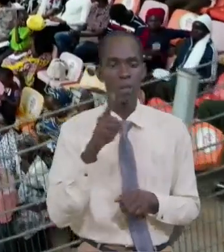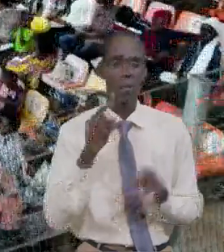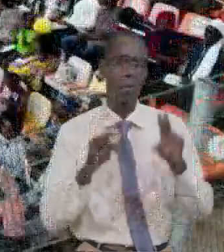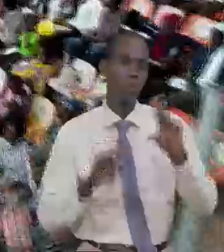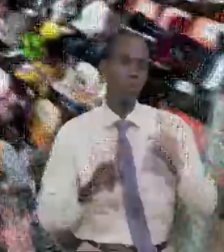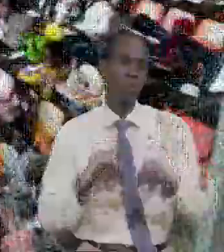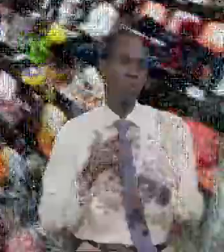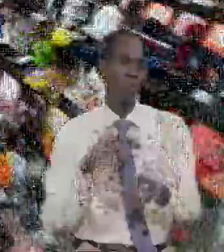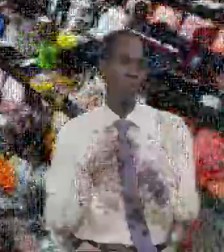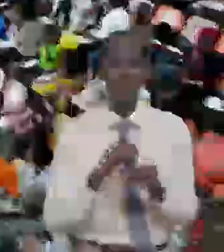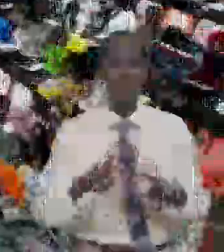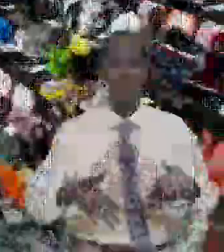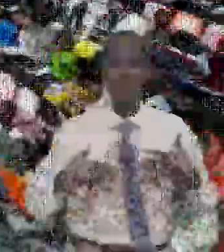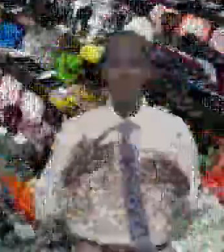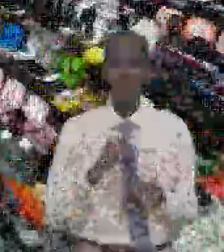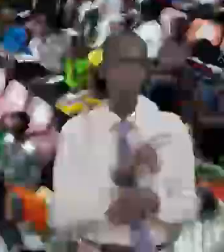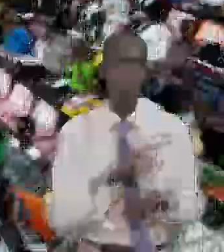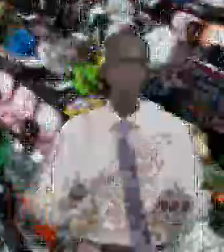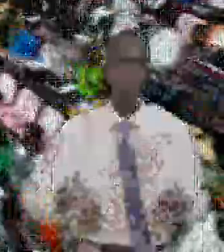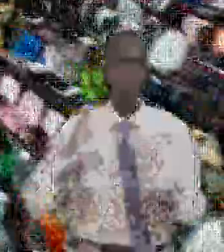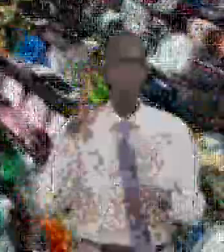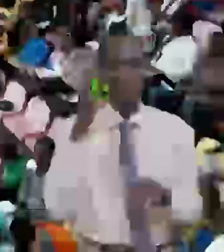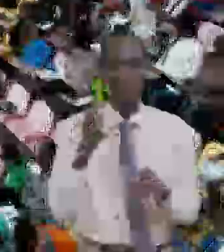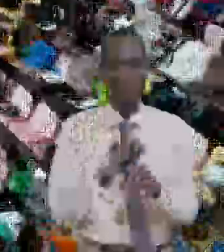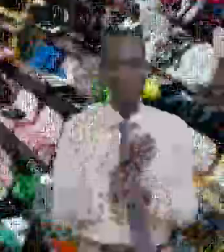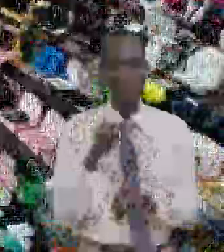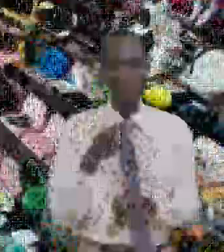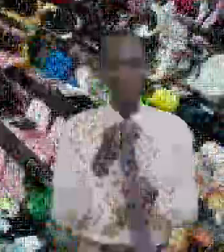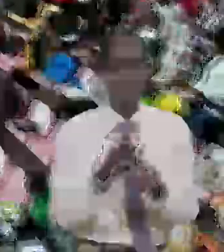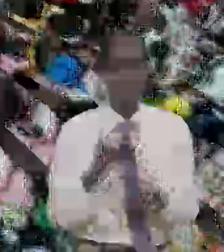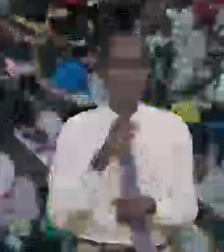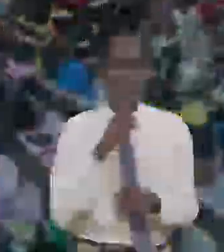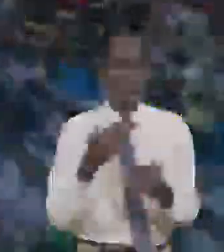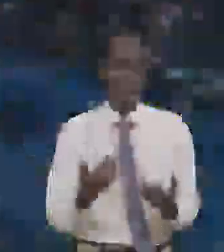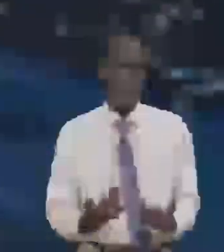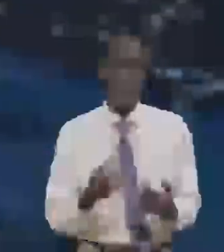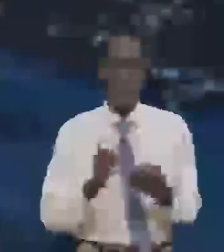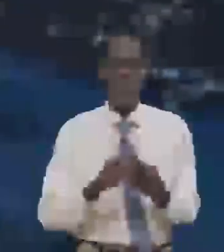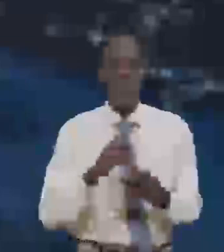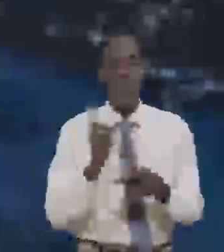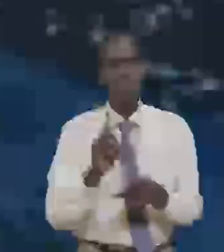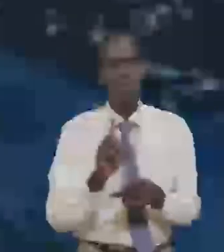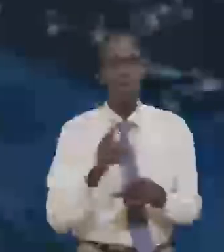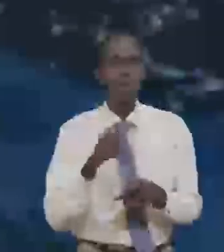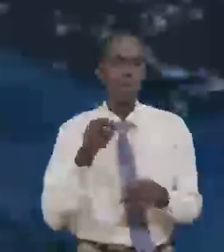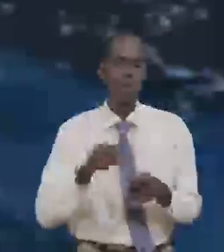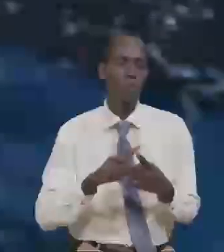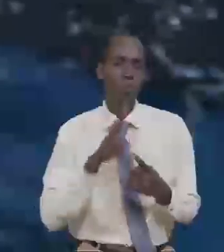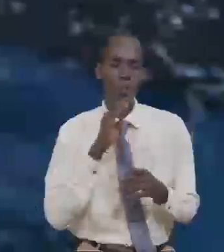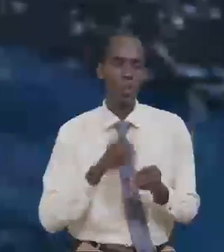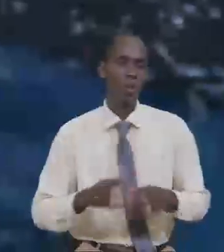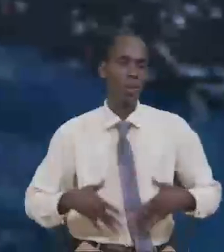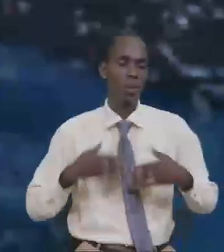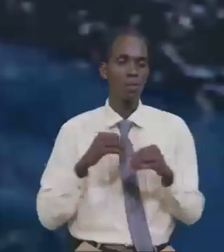be. Look at verse 26. It says, therefore, I so